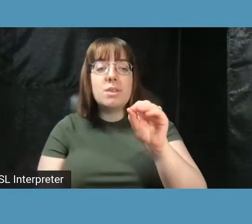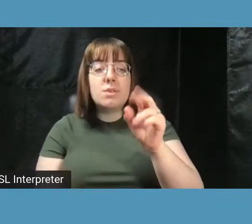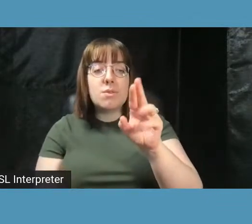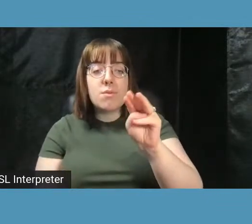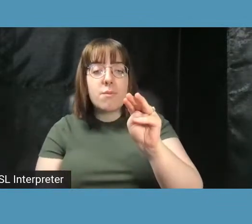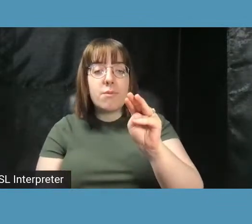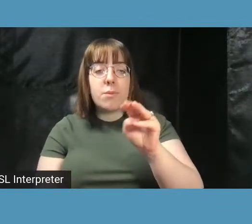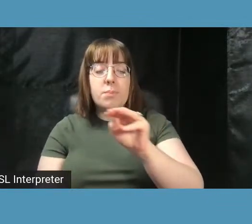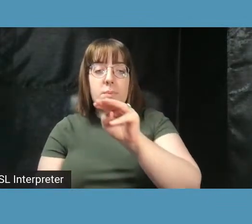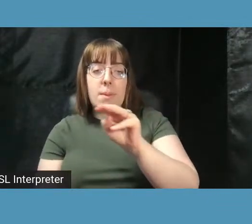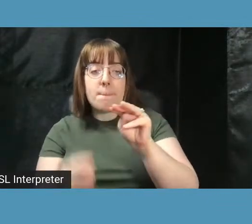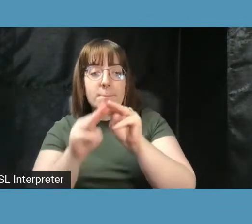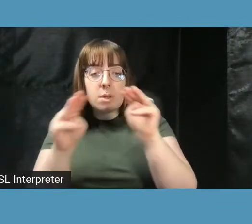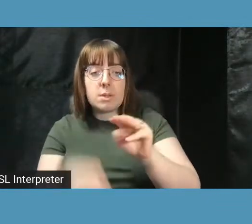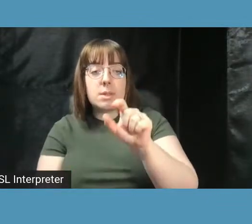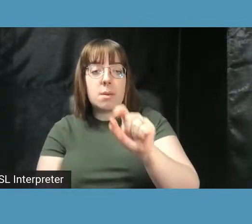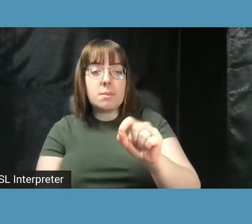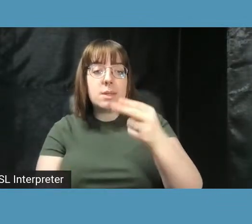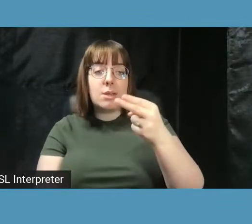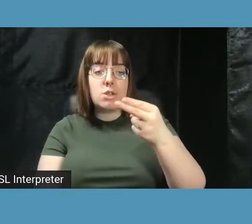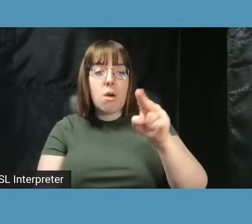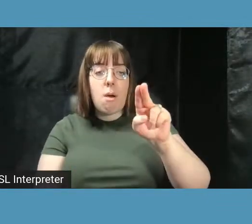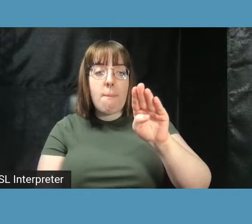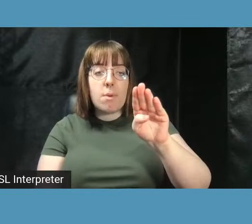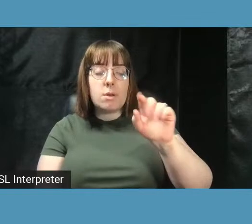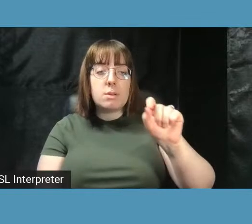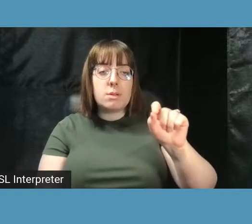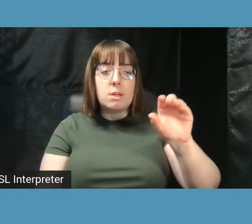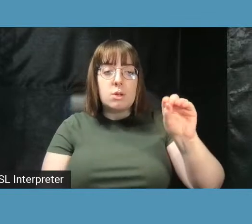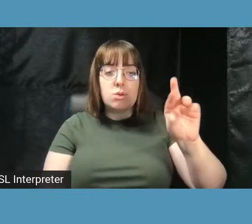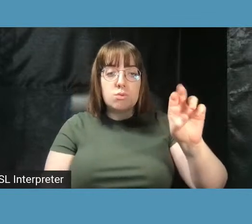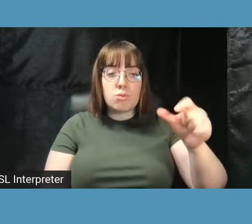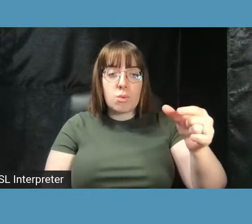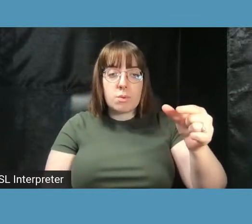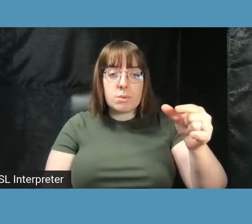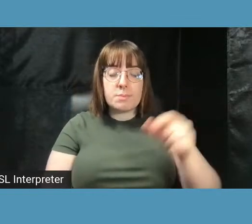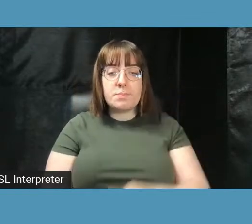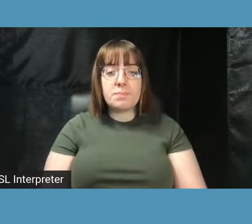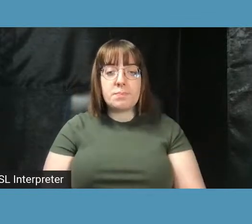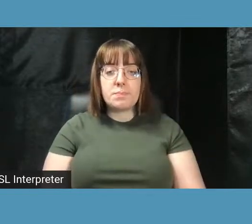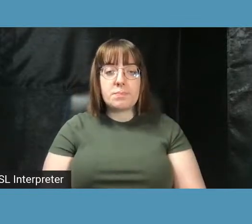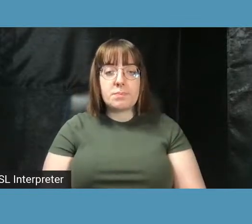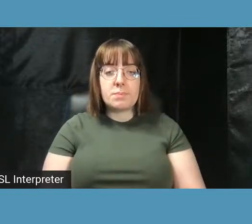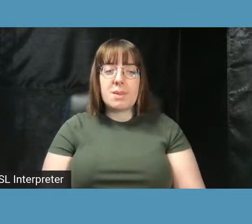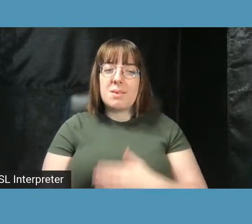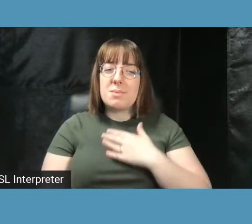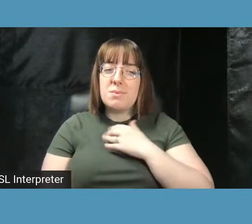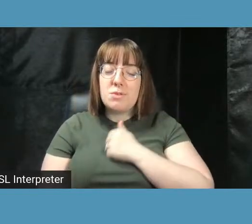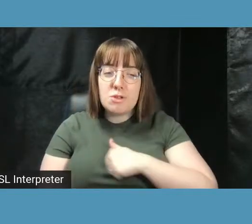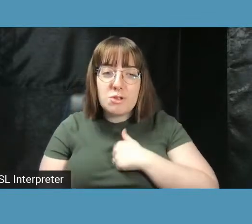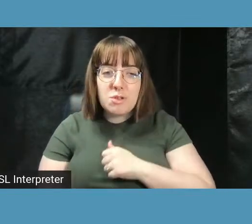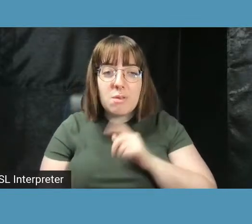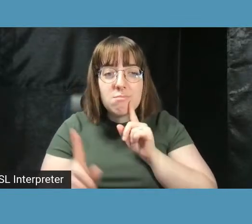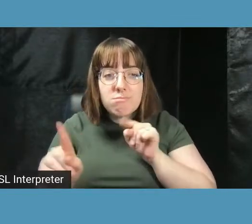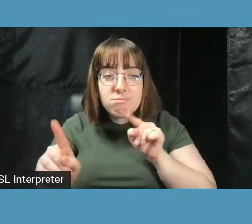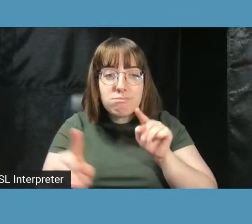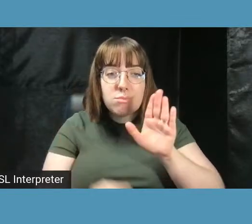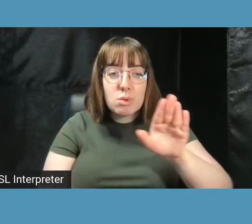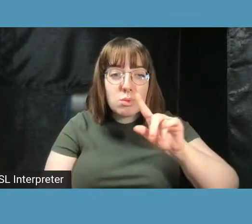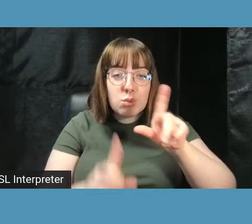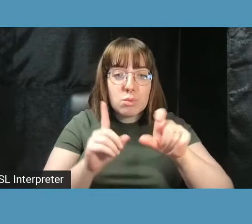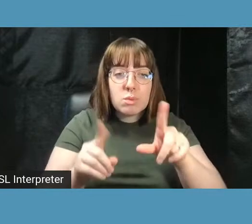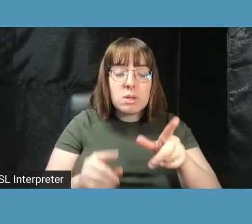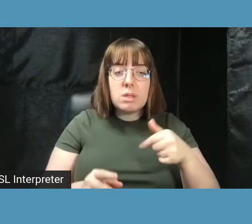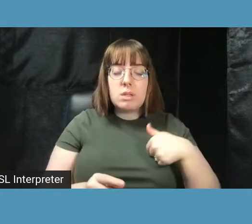at museum-hub.org to ask any questions. I'm so sorry I couldn't get to them all. They all came in a bunch